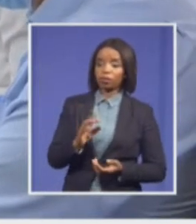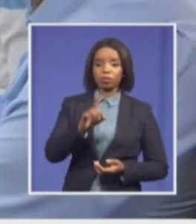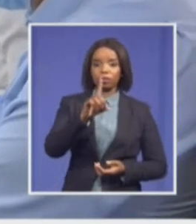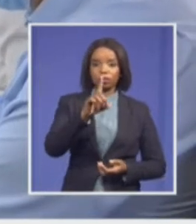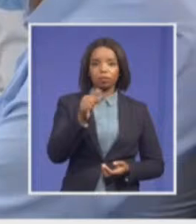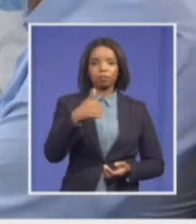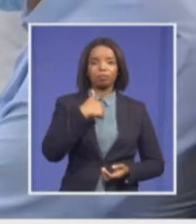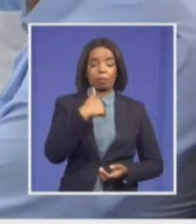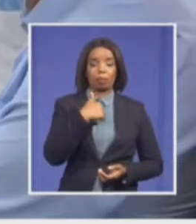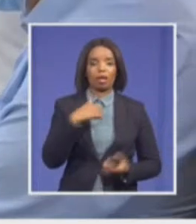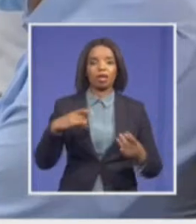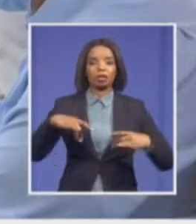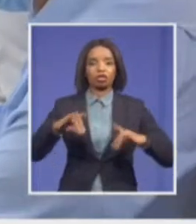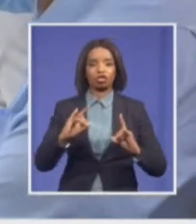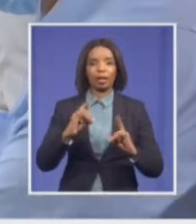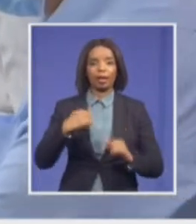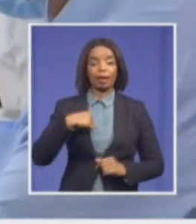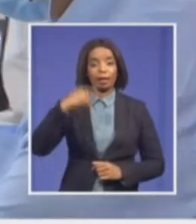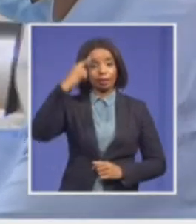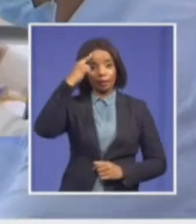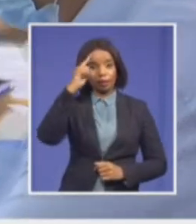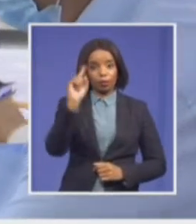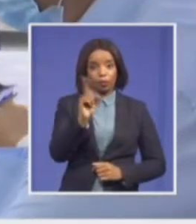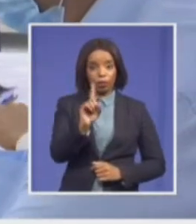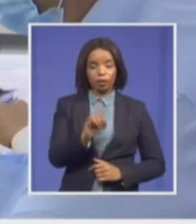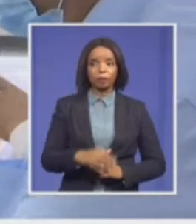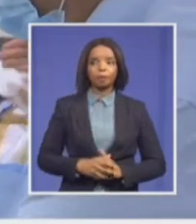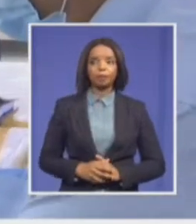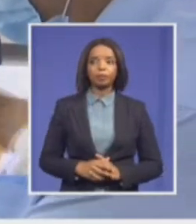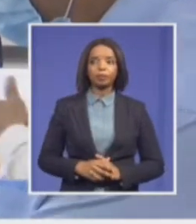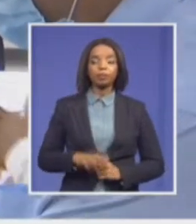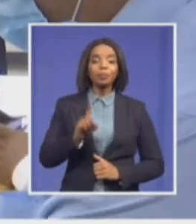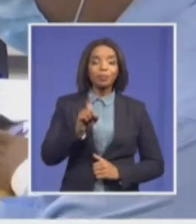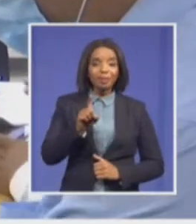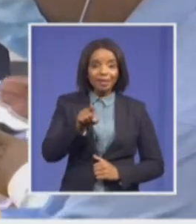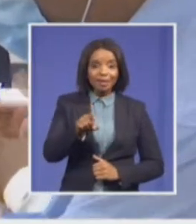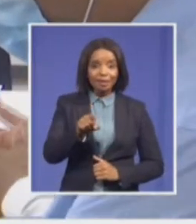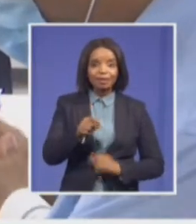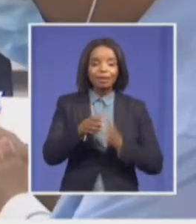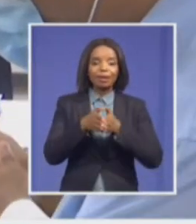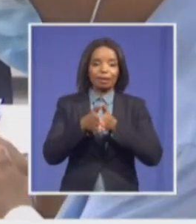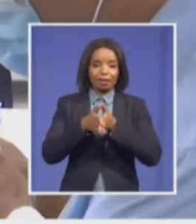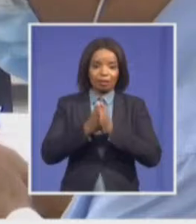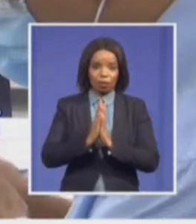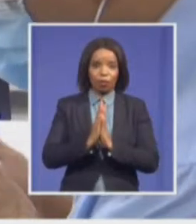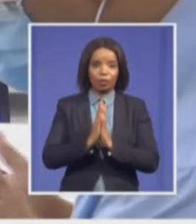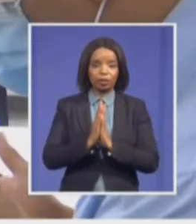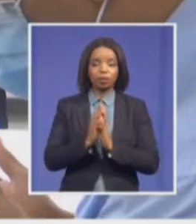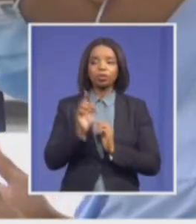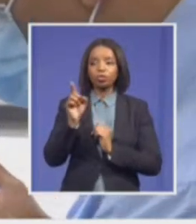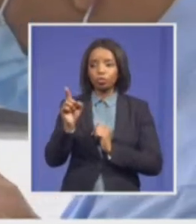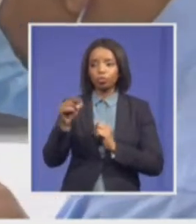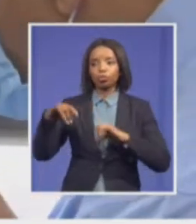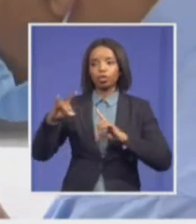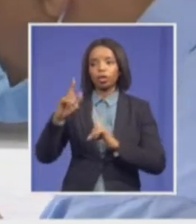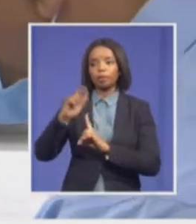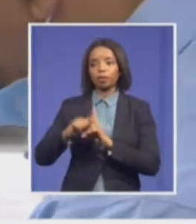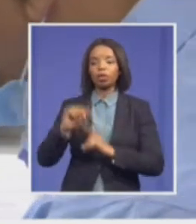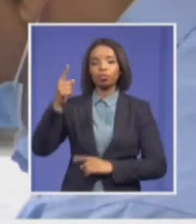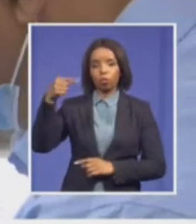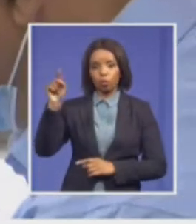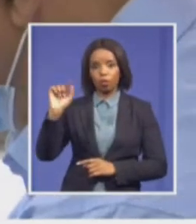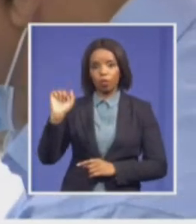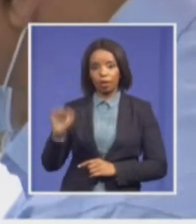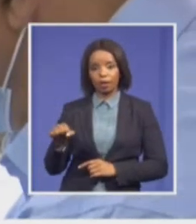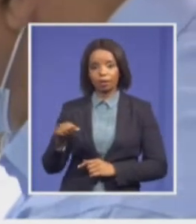made so freely, and you are correct. This is not the forum, but you make a request for a